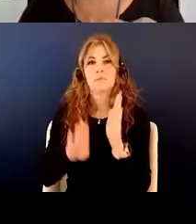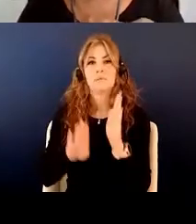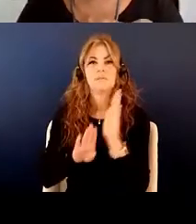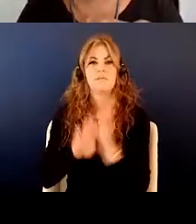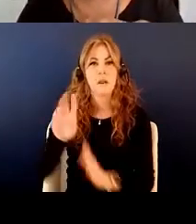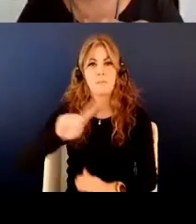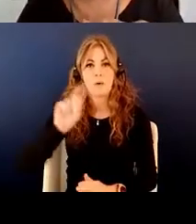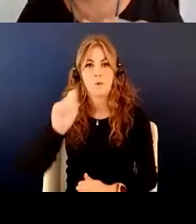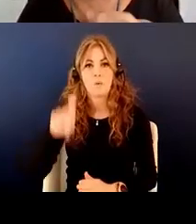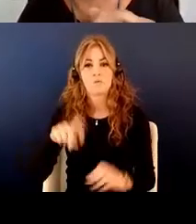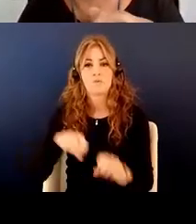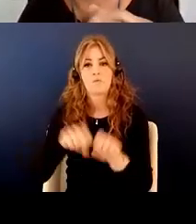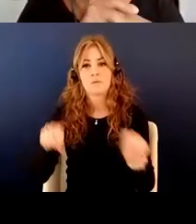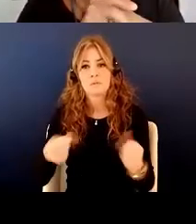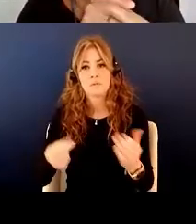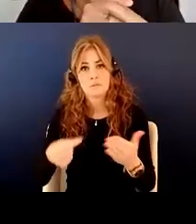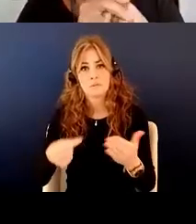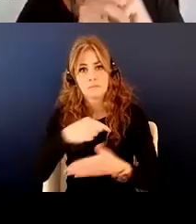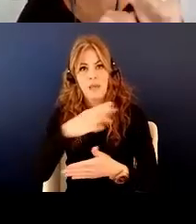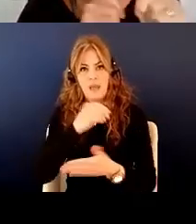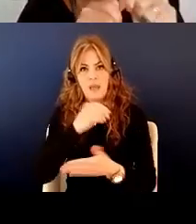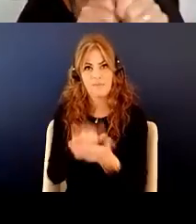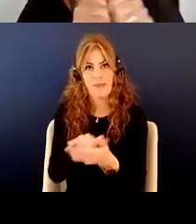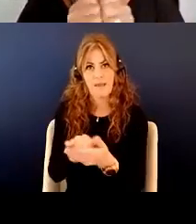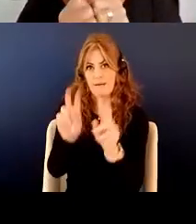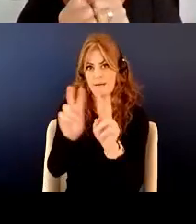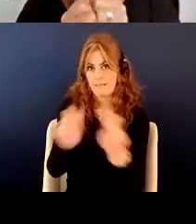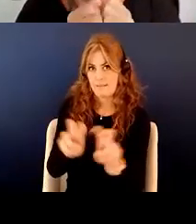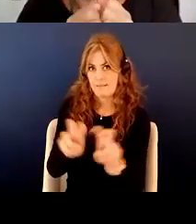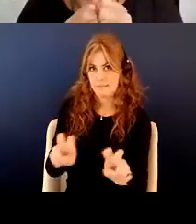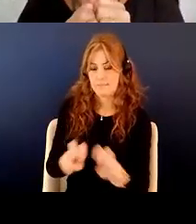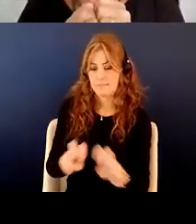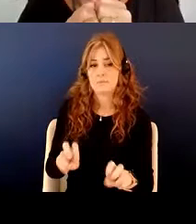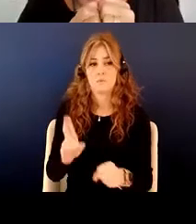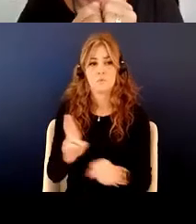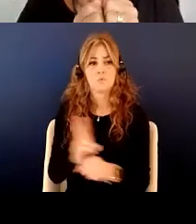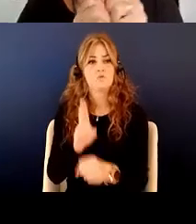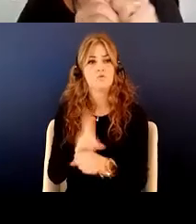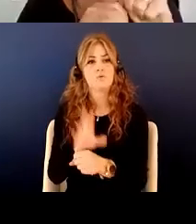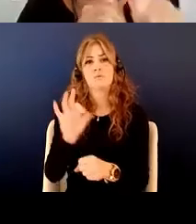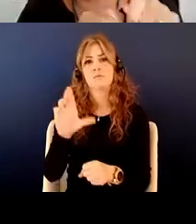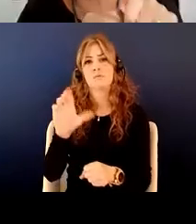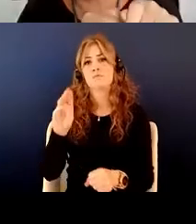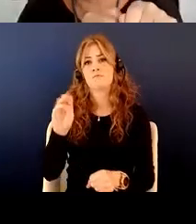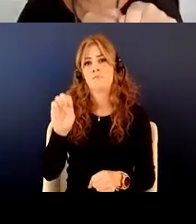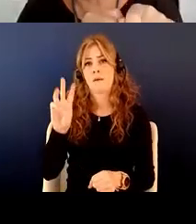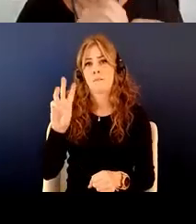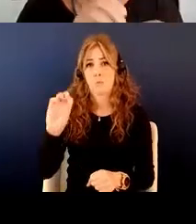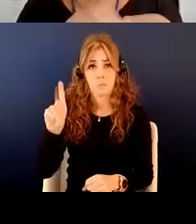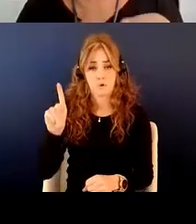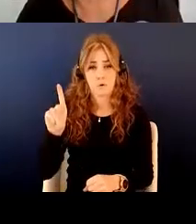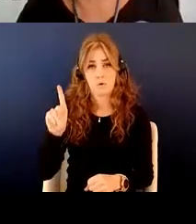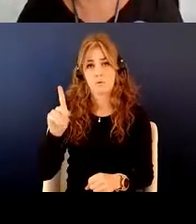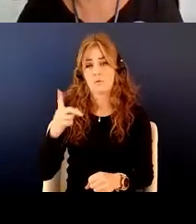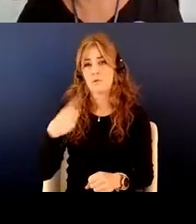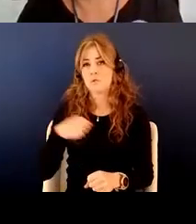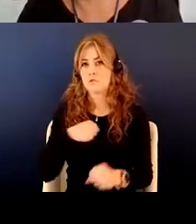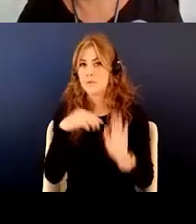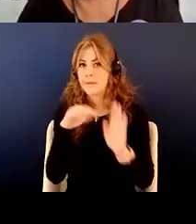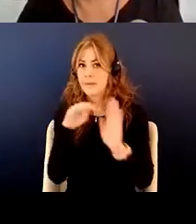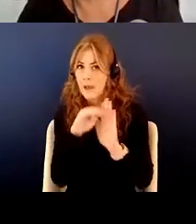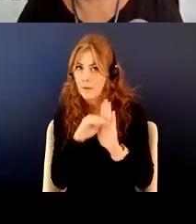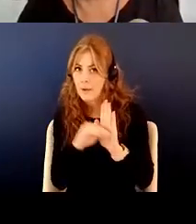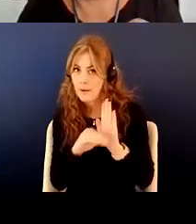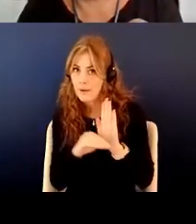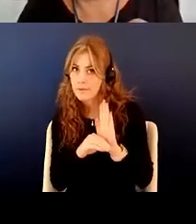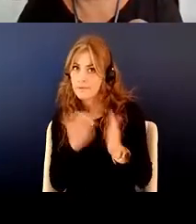a systematic review and meta-analysis is to use these particular frameworks to help us outline the aspects of that